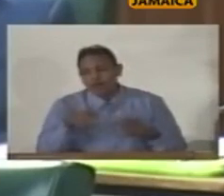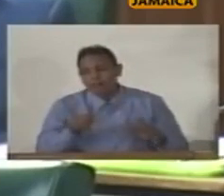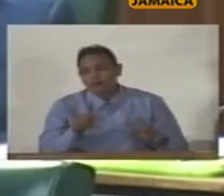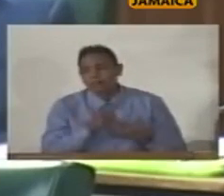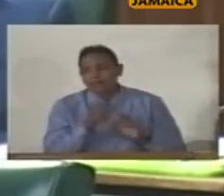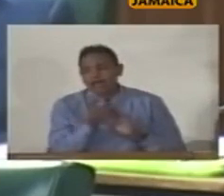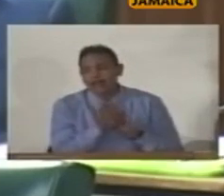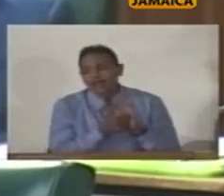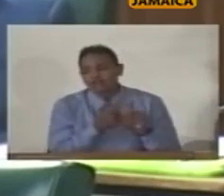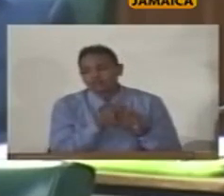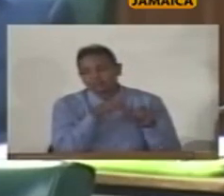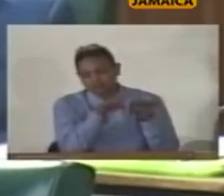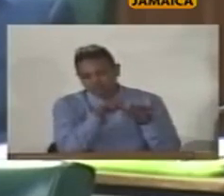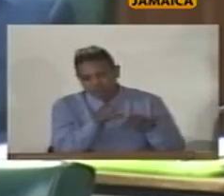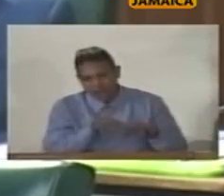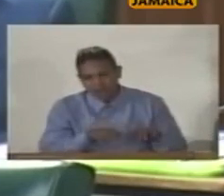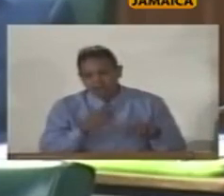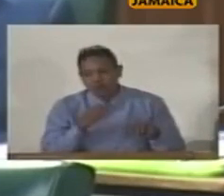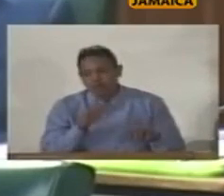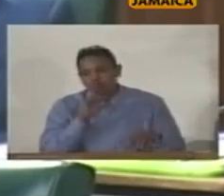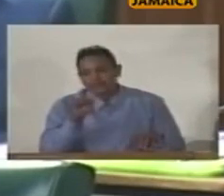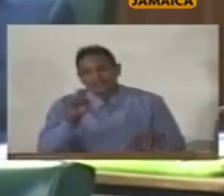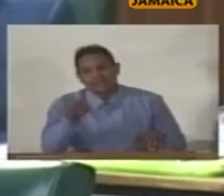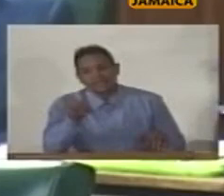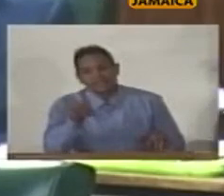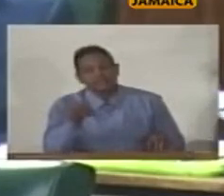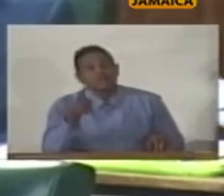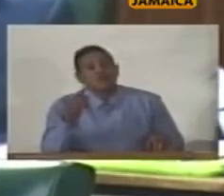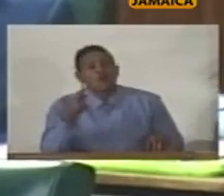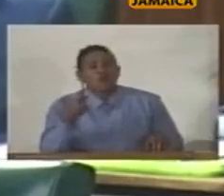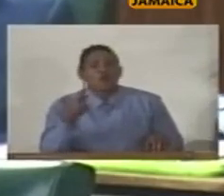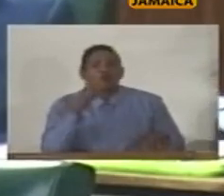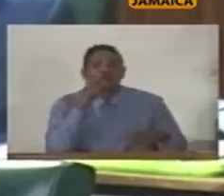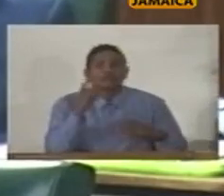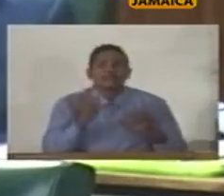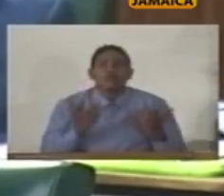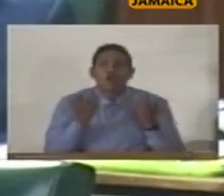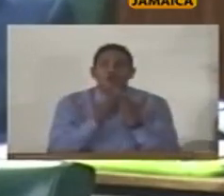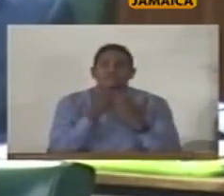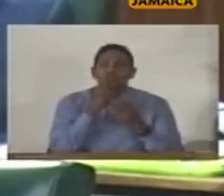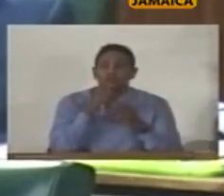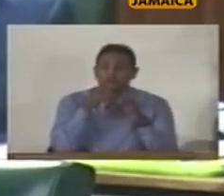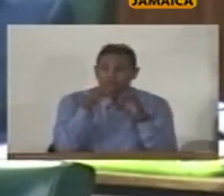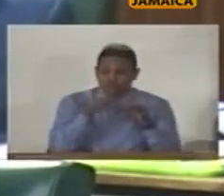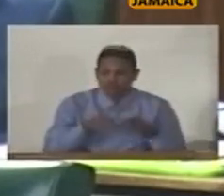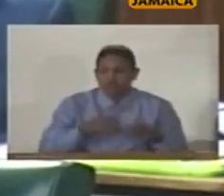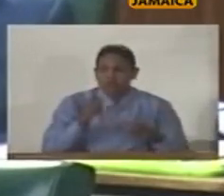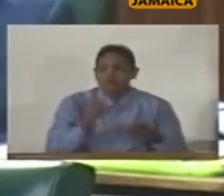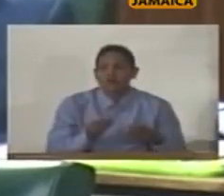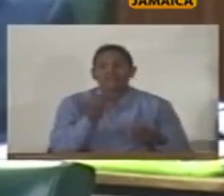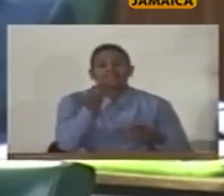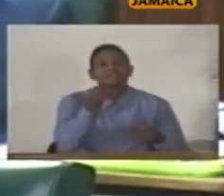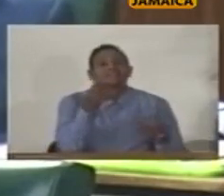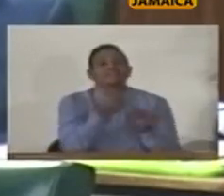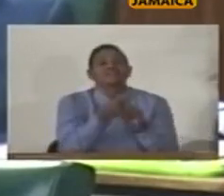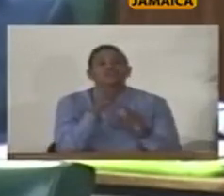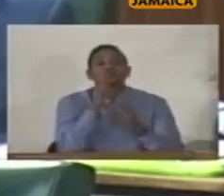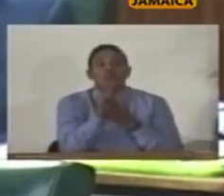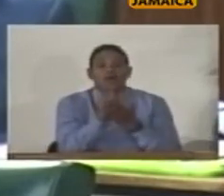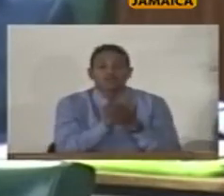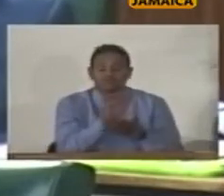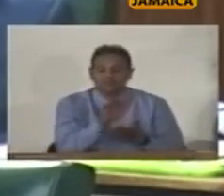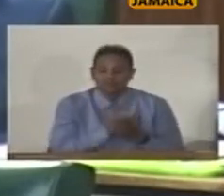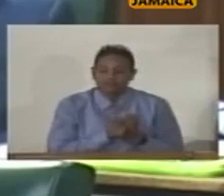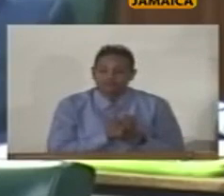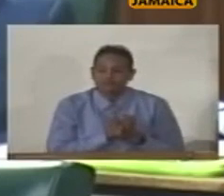be prescribed or necessary or convenient to be prescribed for carrying out or giving effect to the Act.